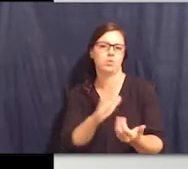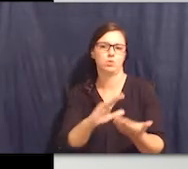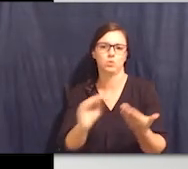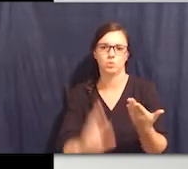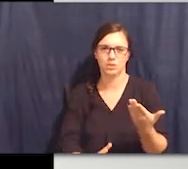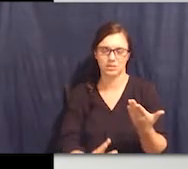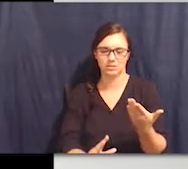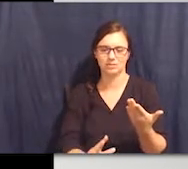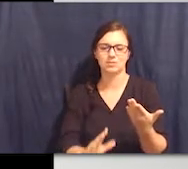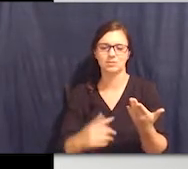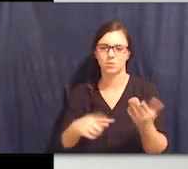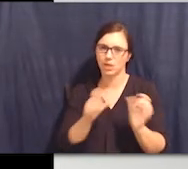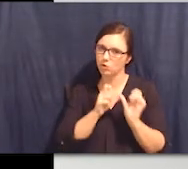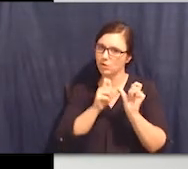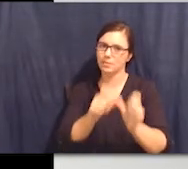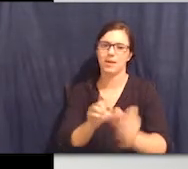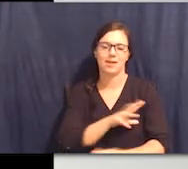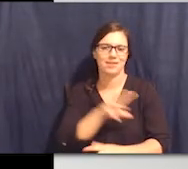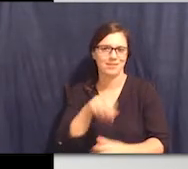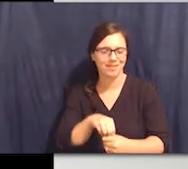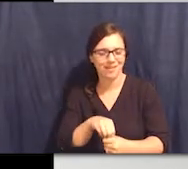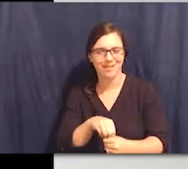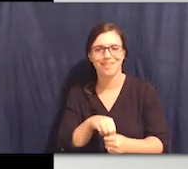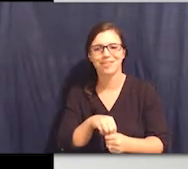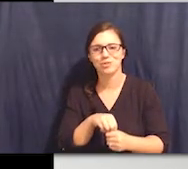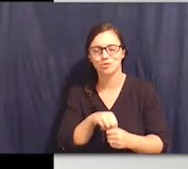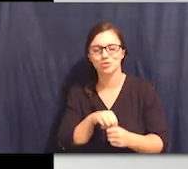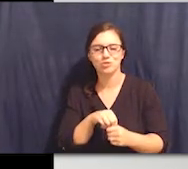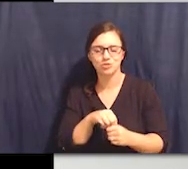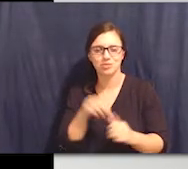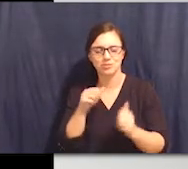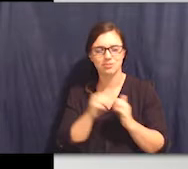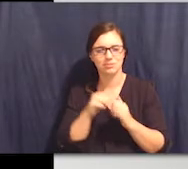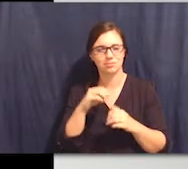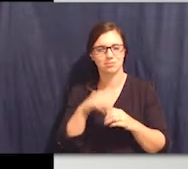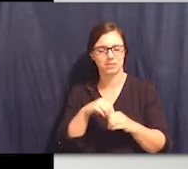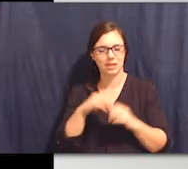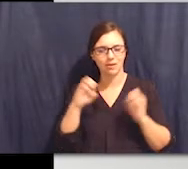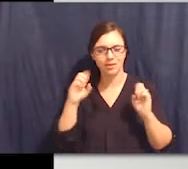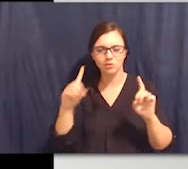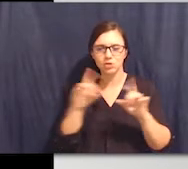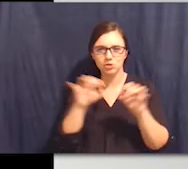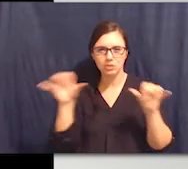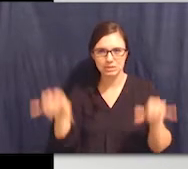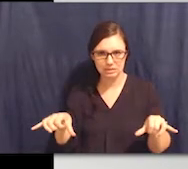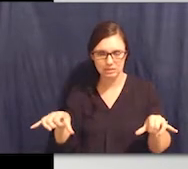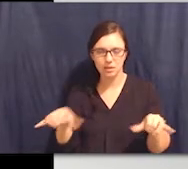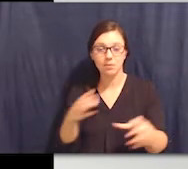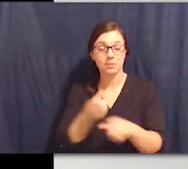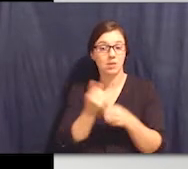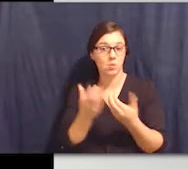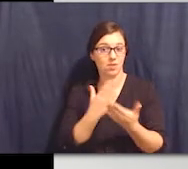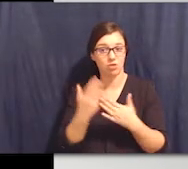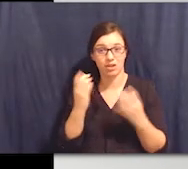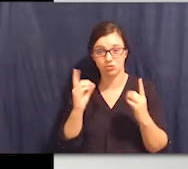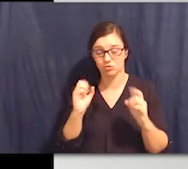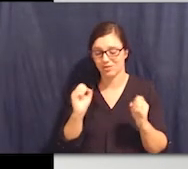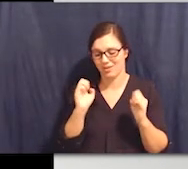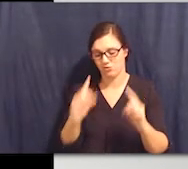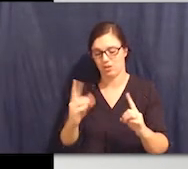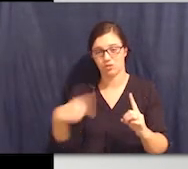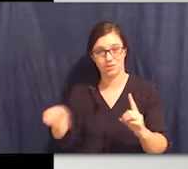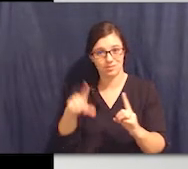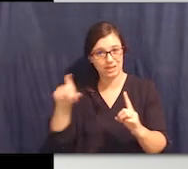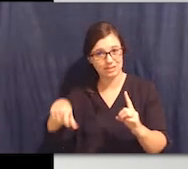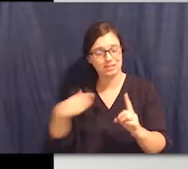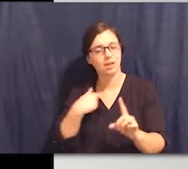students so that they remain engaged and in the educational system, get the education they need, and have